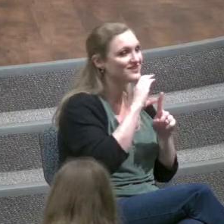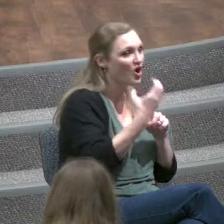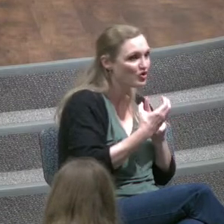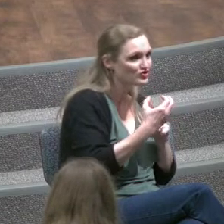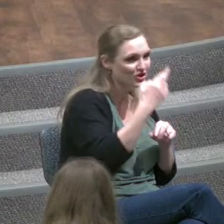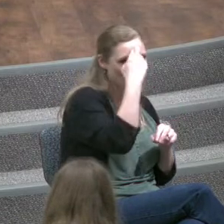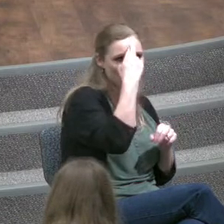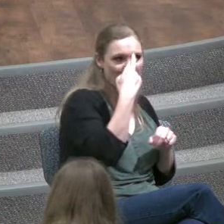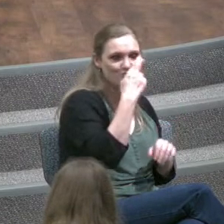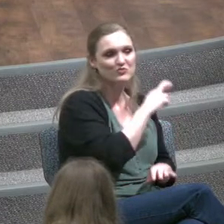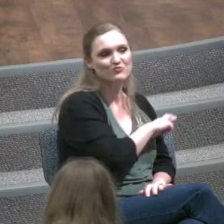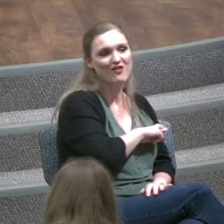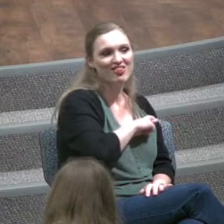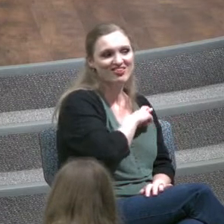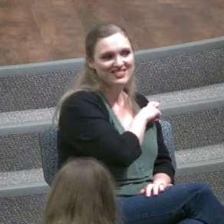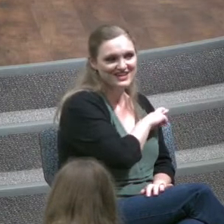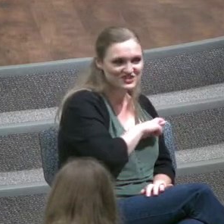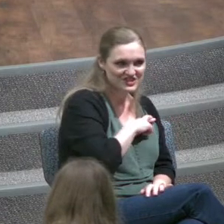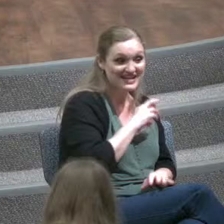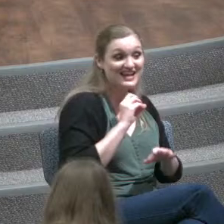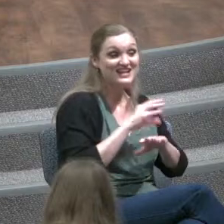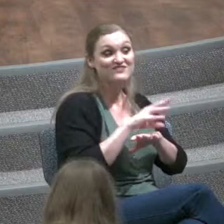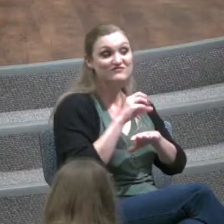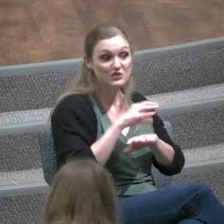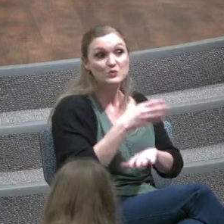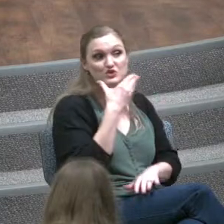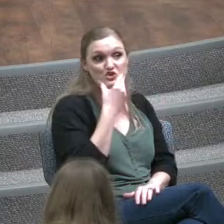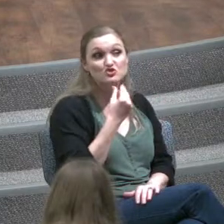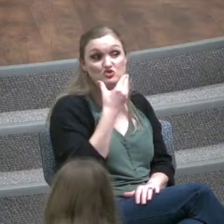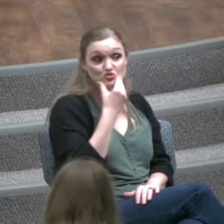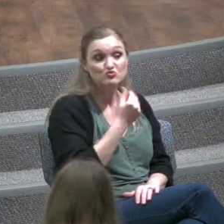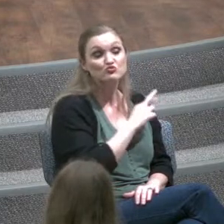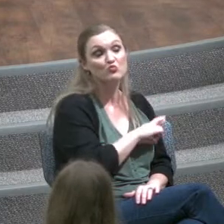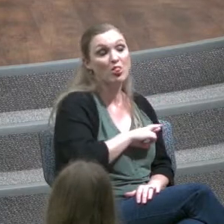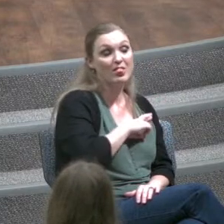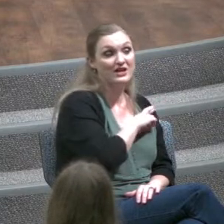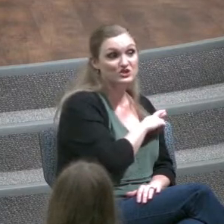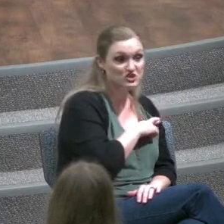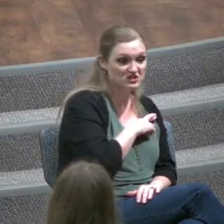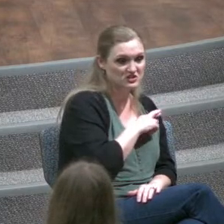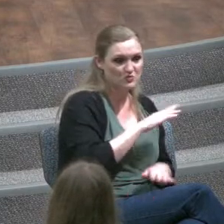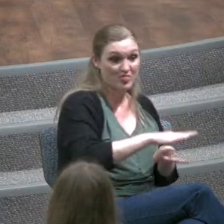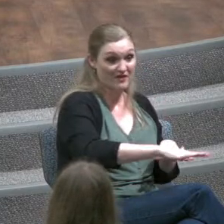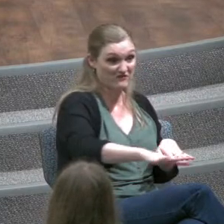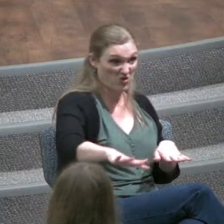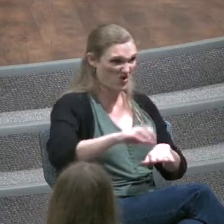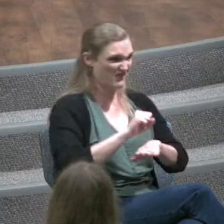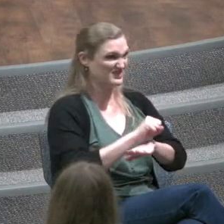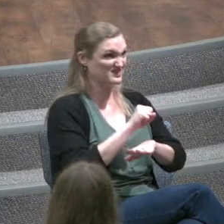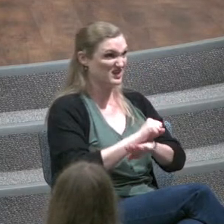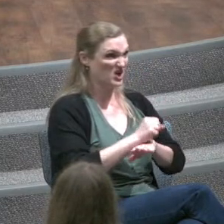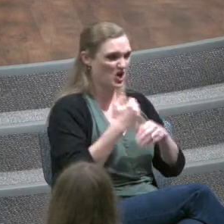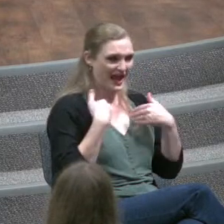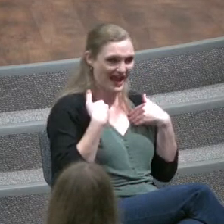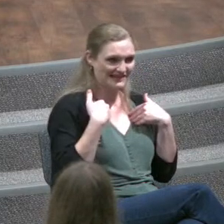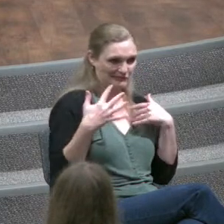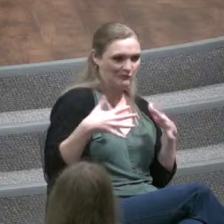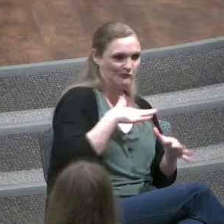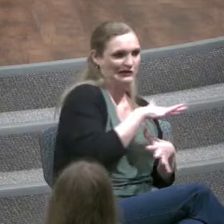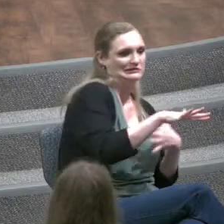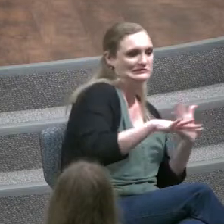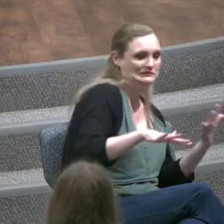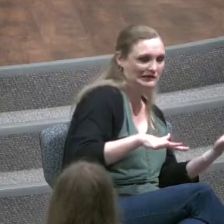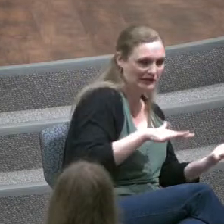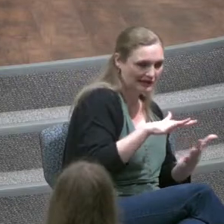and Roman religion had on the Jewish religion, to where the floor of a synagogue has got mixed in